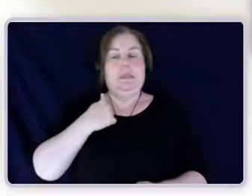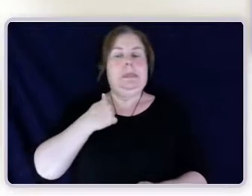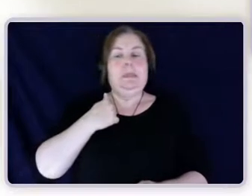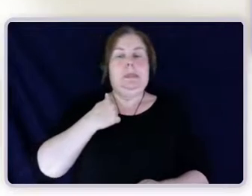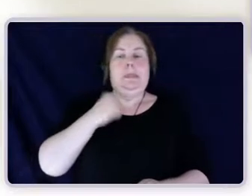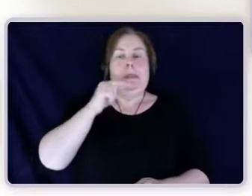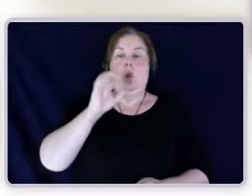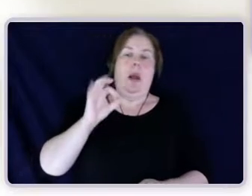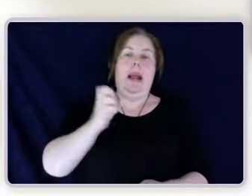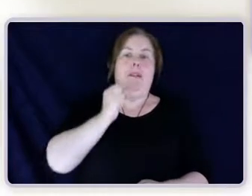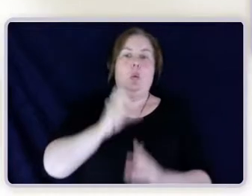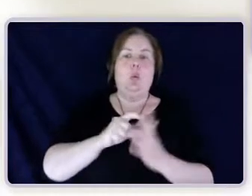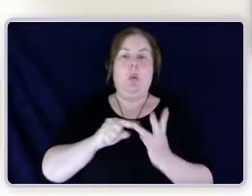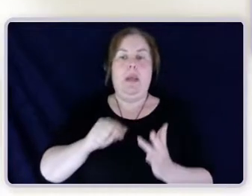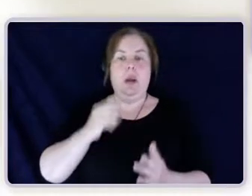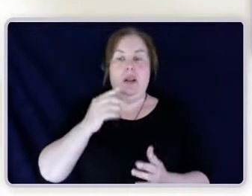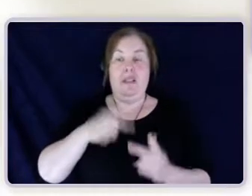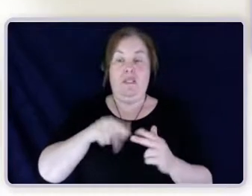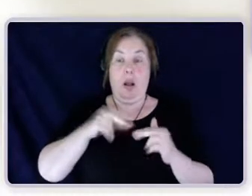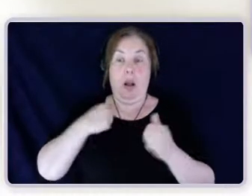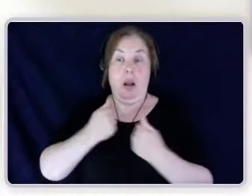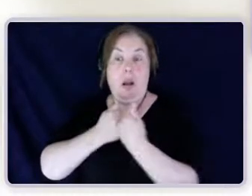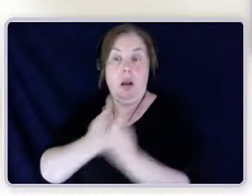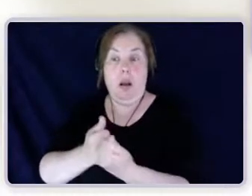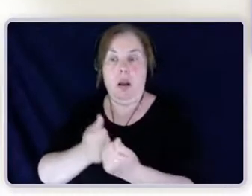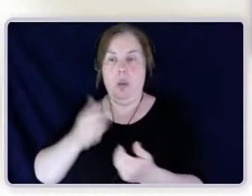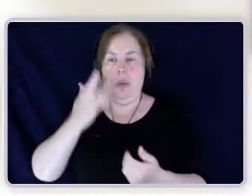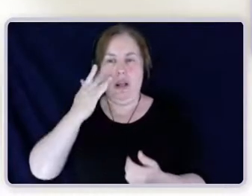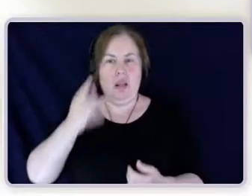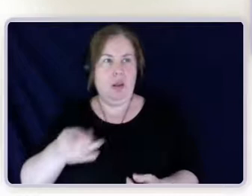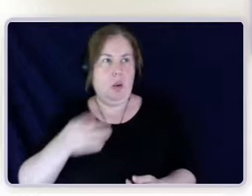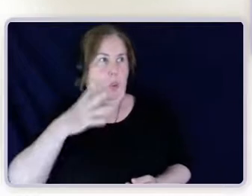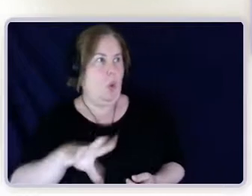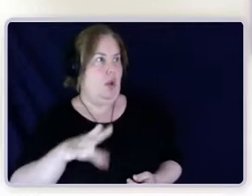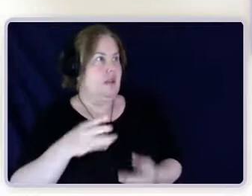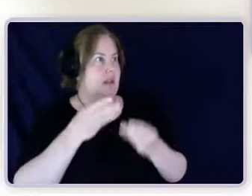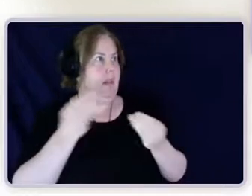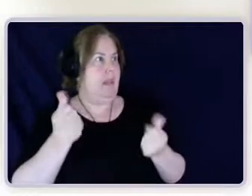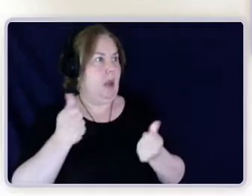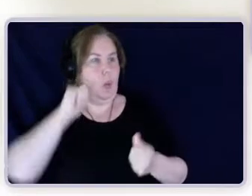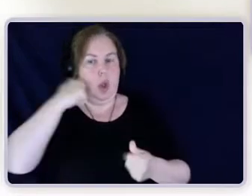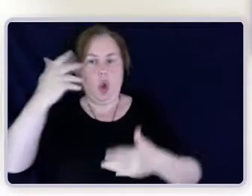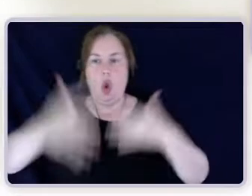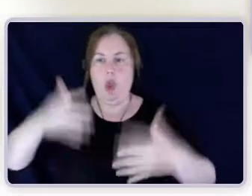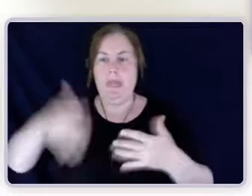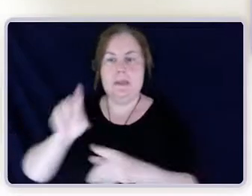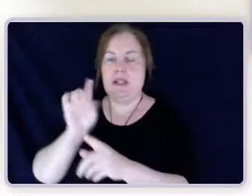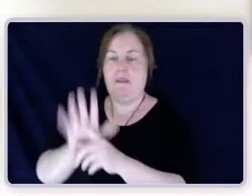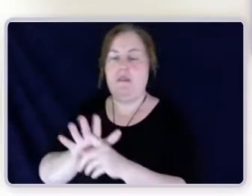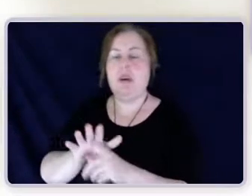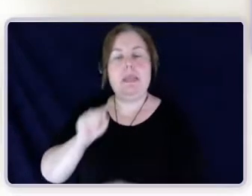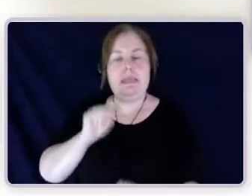in harm or serious harm to that person. That is the only instance and the only time when